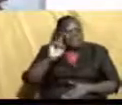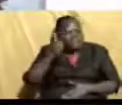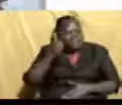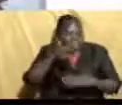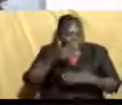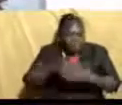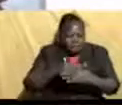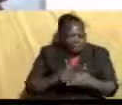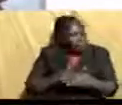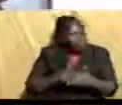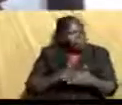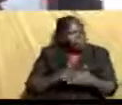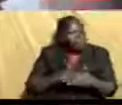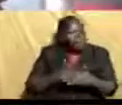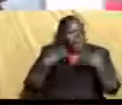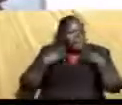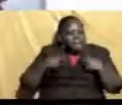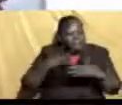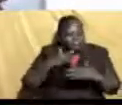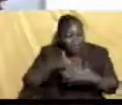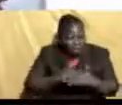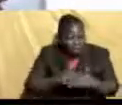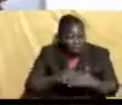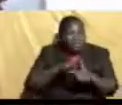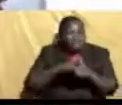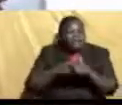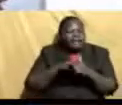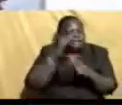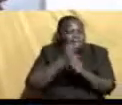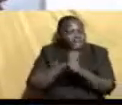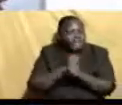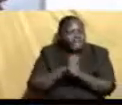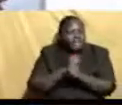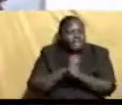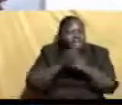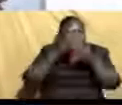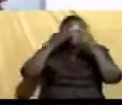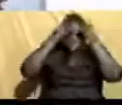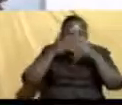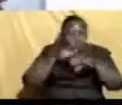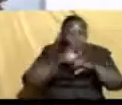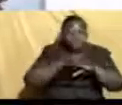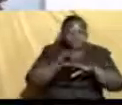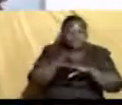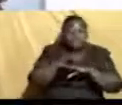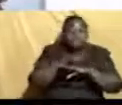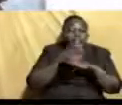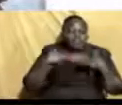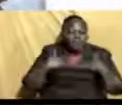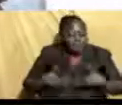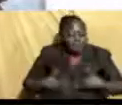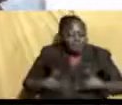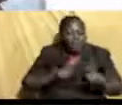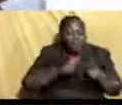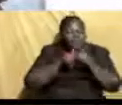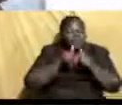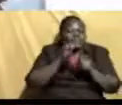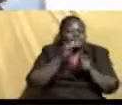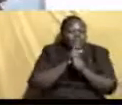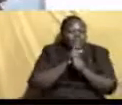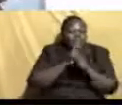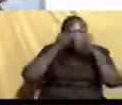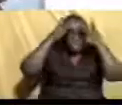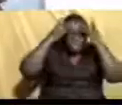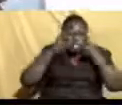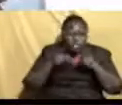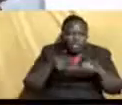before it, the parties before it, and make a declaration on those. It should be the public bodies that make a decision on how